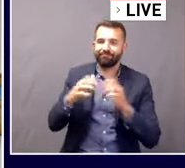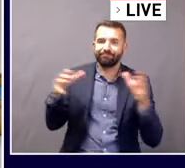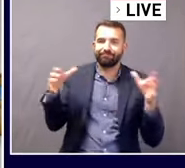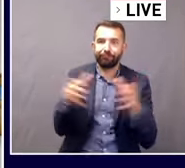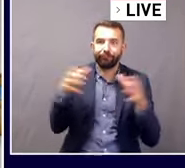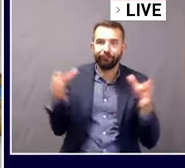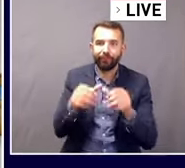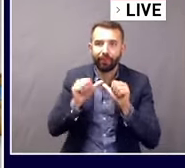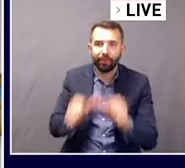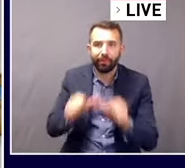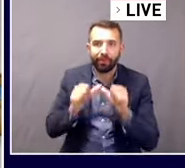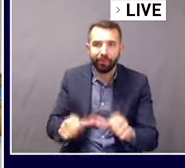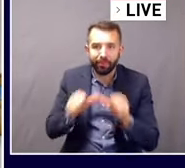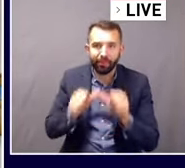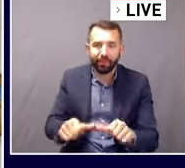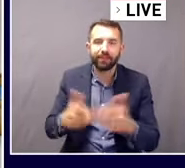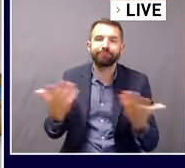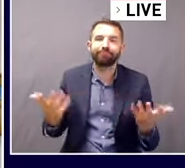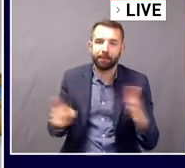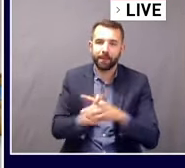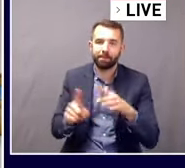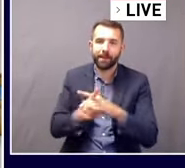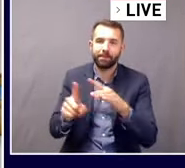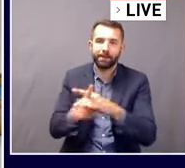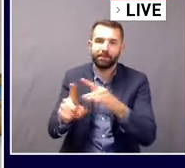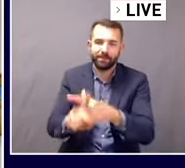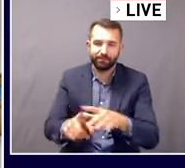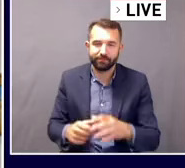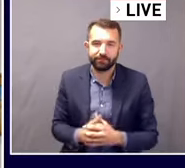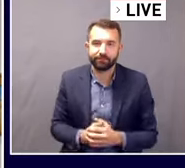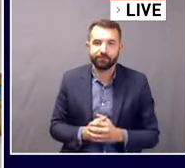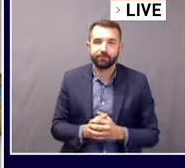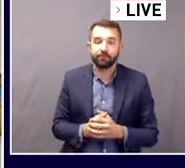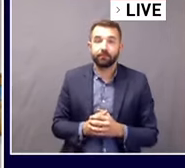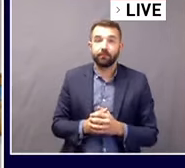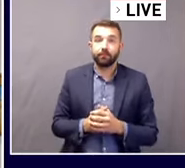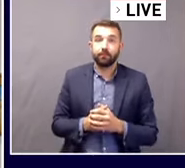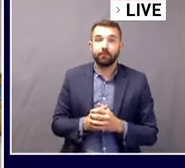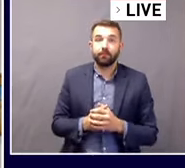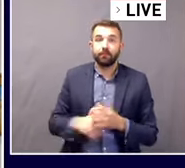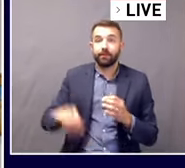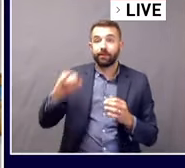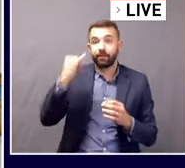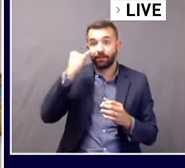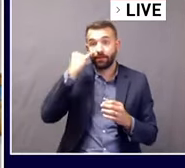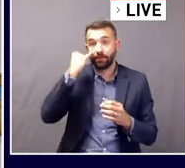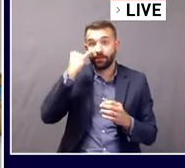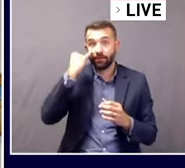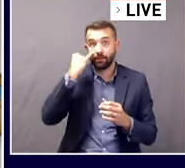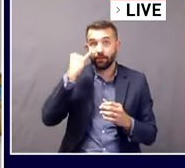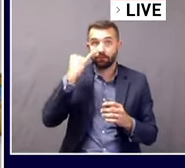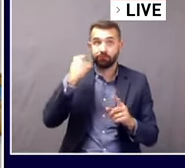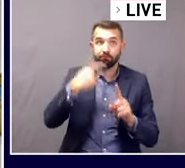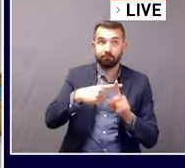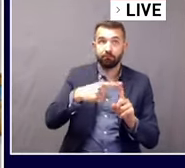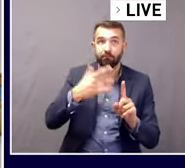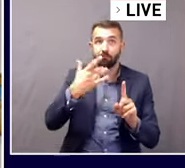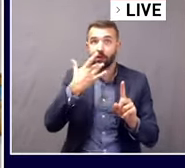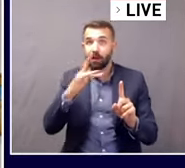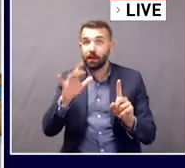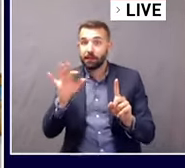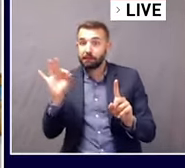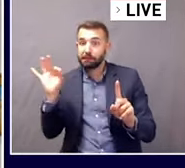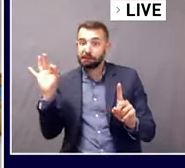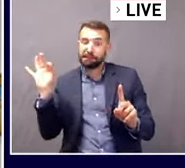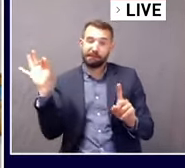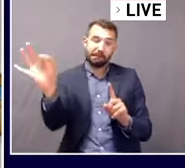Fortunately, to the extent there is anything fortunate, the same advice and tools that can be used